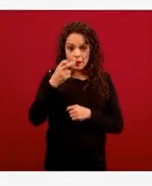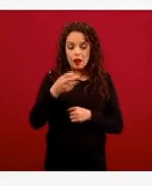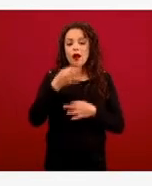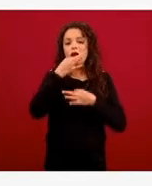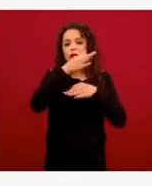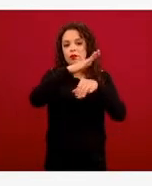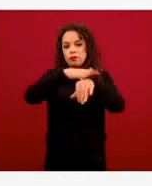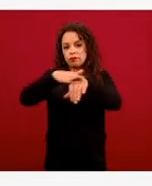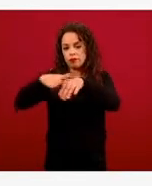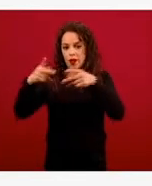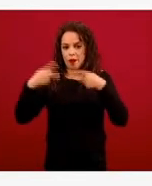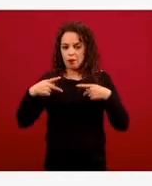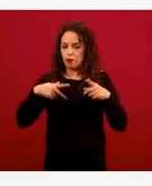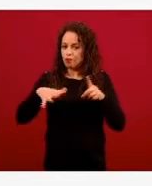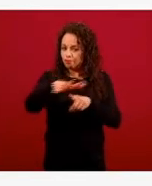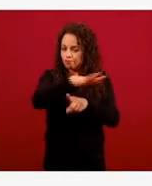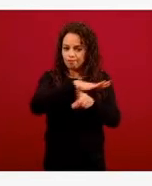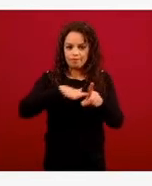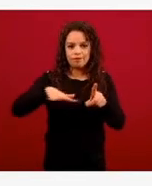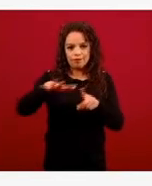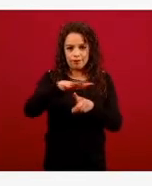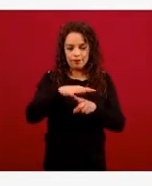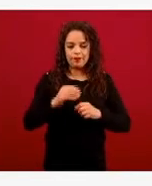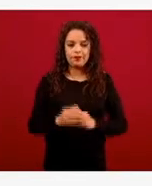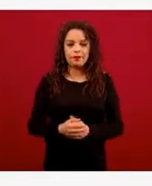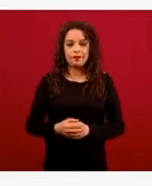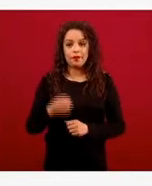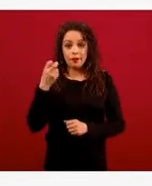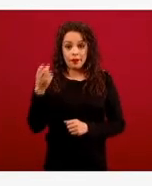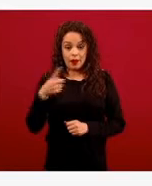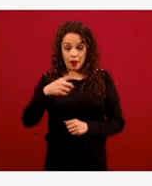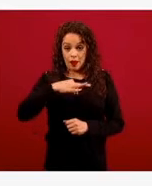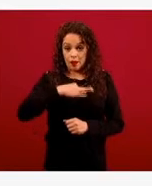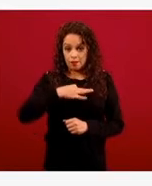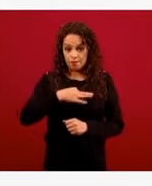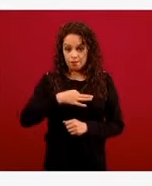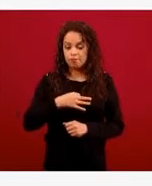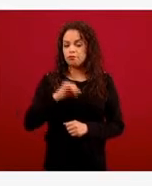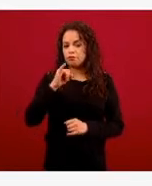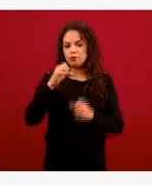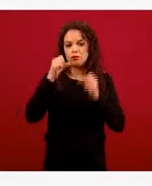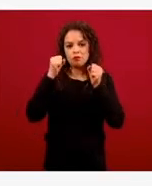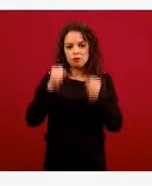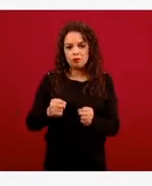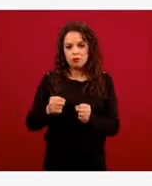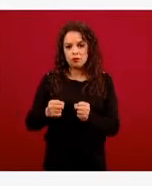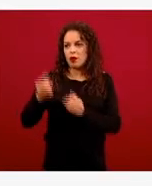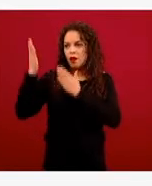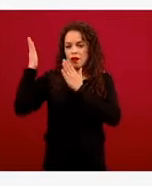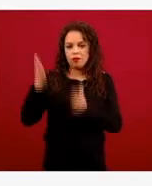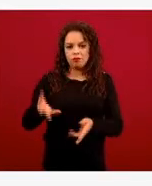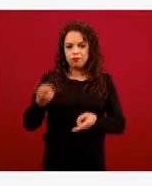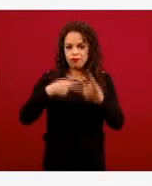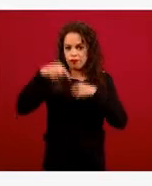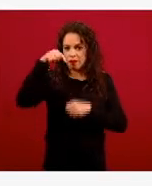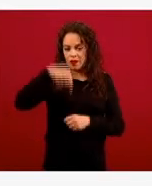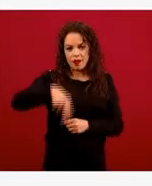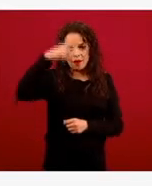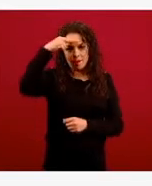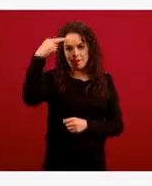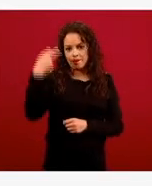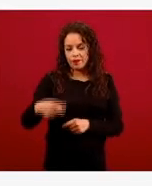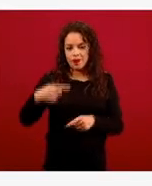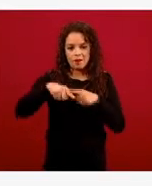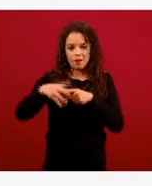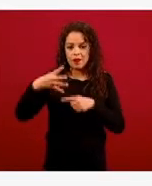We were telling people in phase 1 that the virus was going to arrive to Mexico, it was going to come to Mexico, and we were getting them